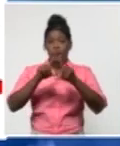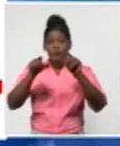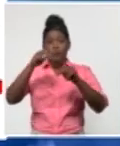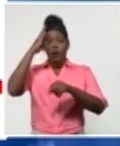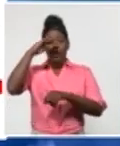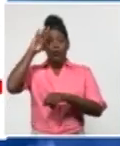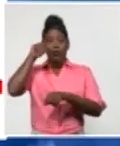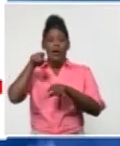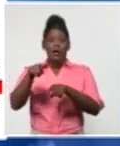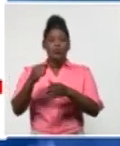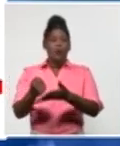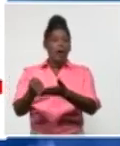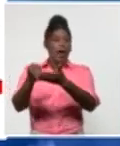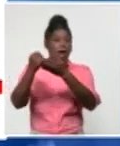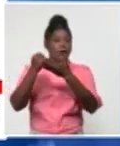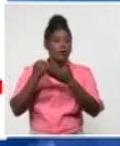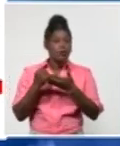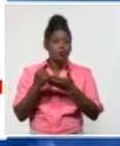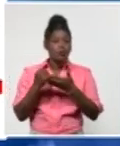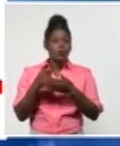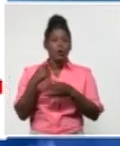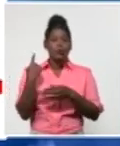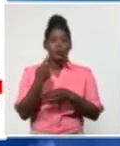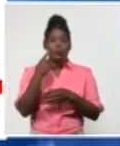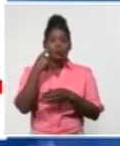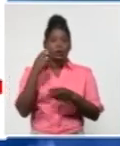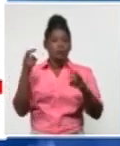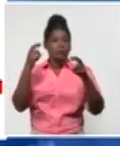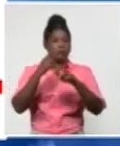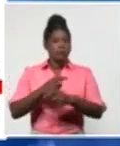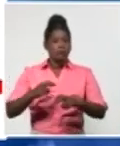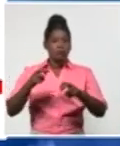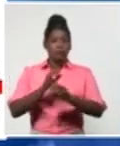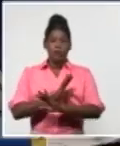in the country, what has made it